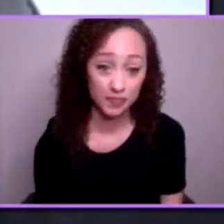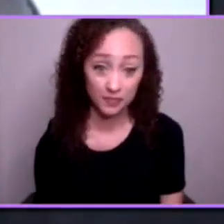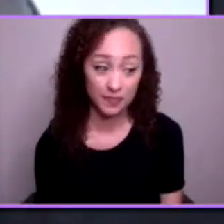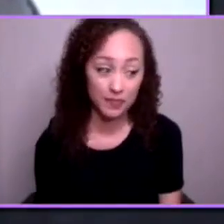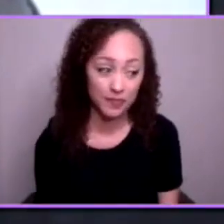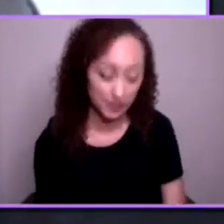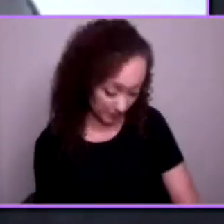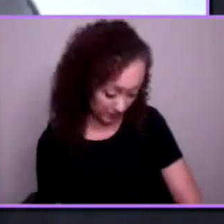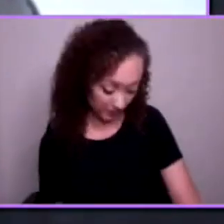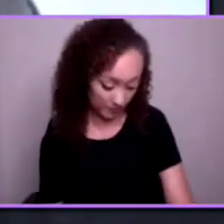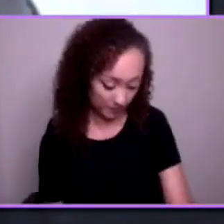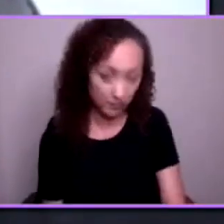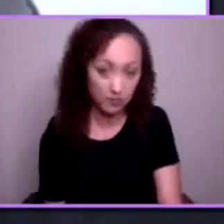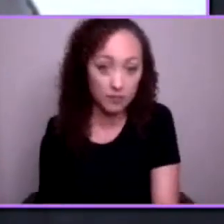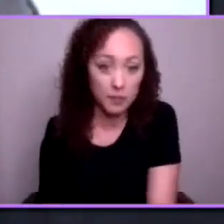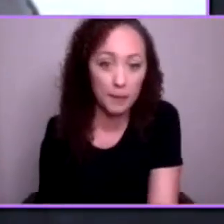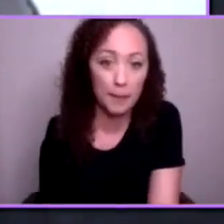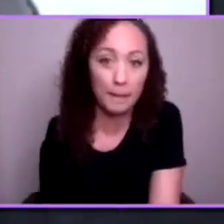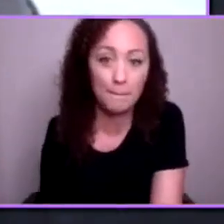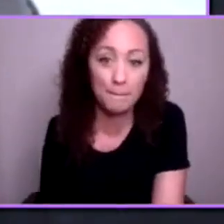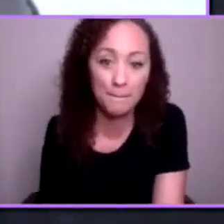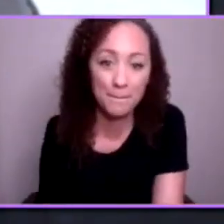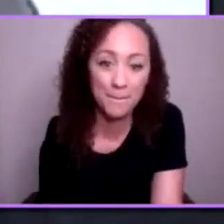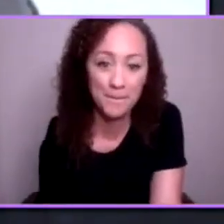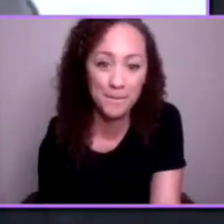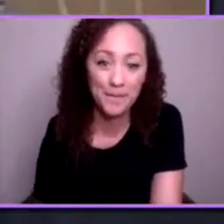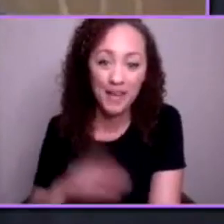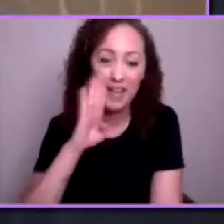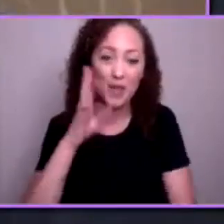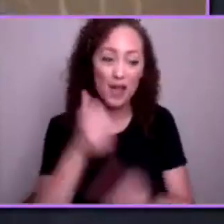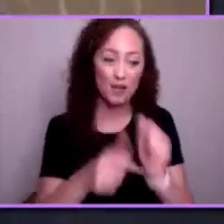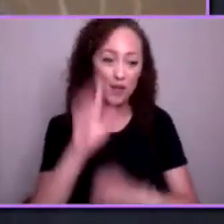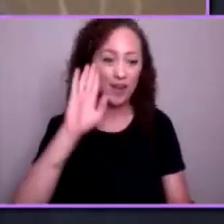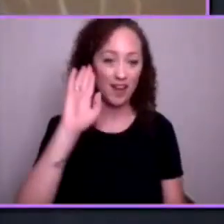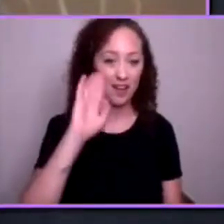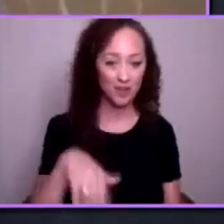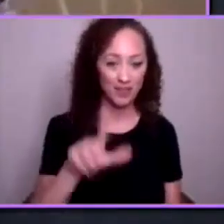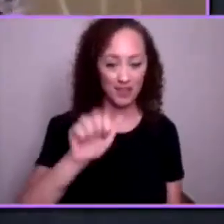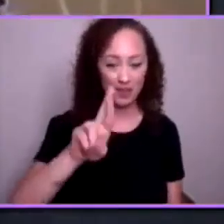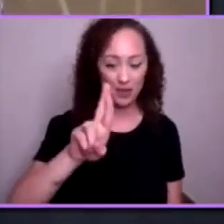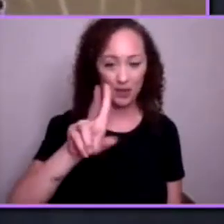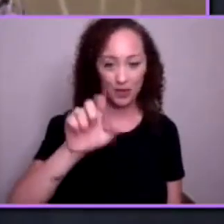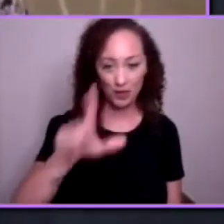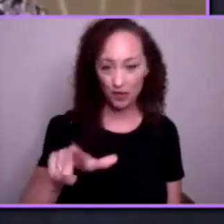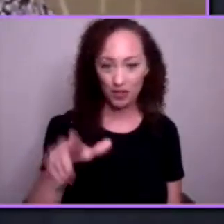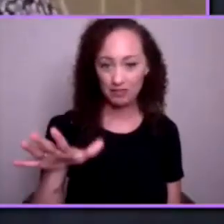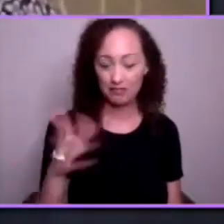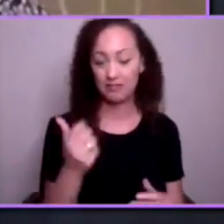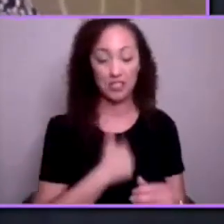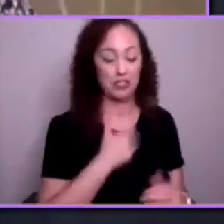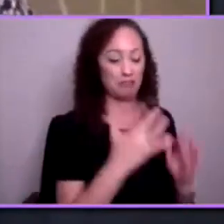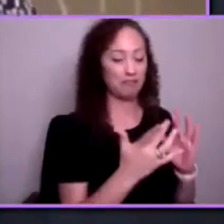All right. Hello, everyone. I know, Laurel, you were you were pinned. Okay. I'm gonna jump. I'm so sorry. We technical issue on the